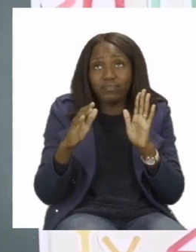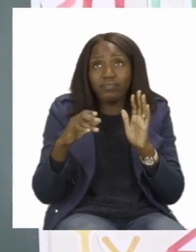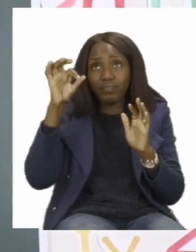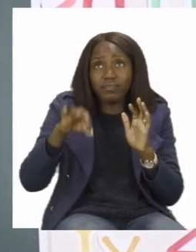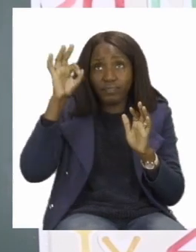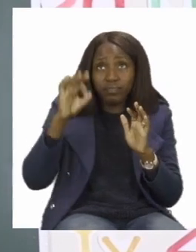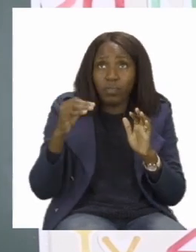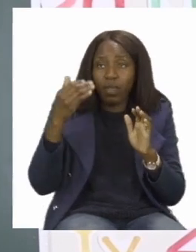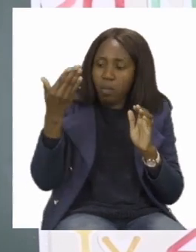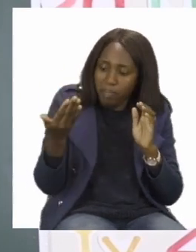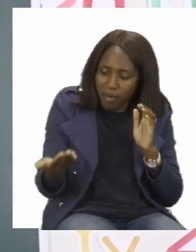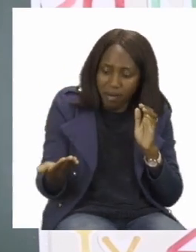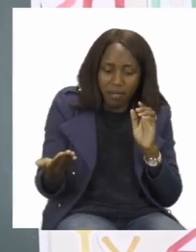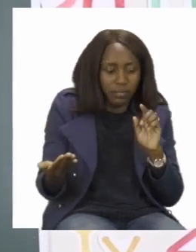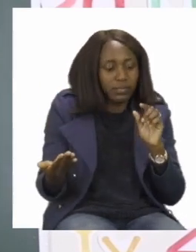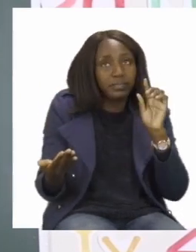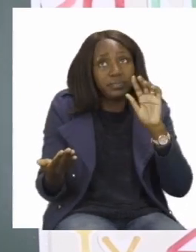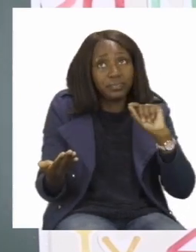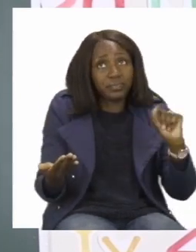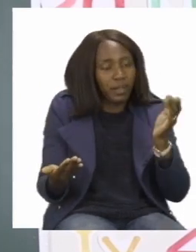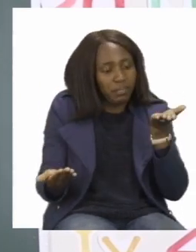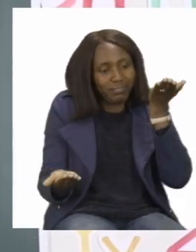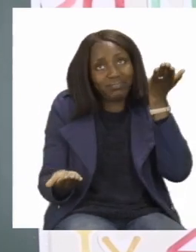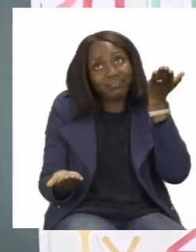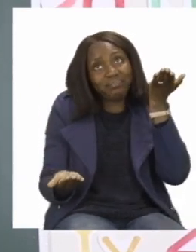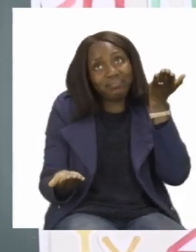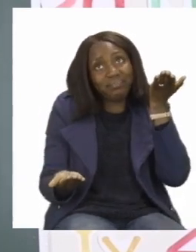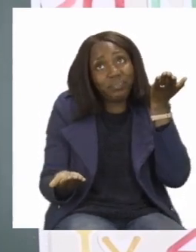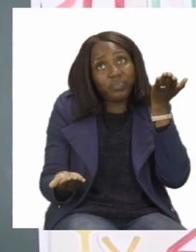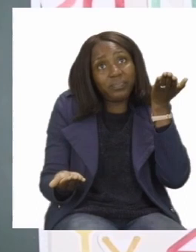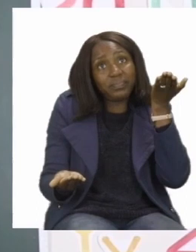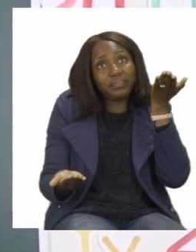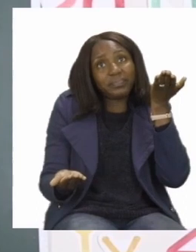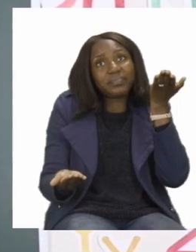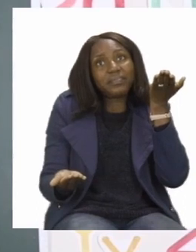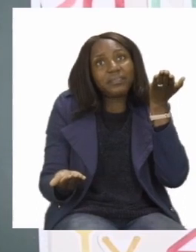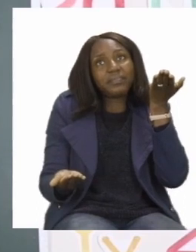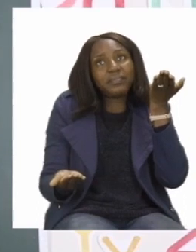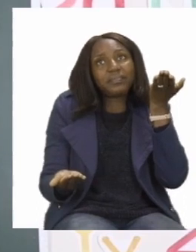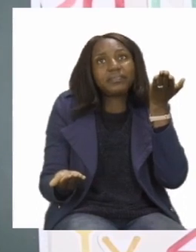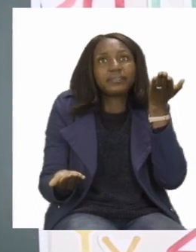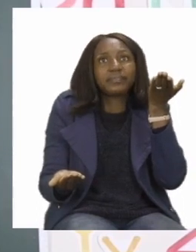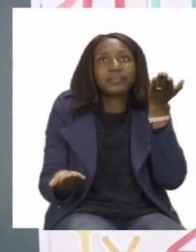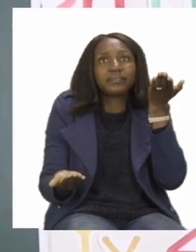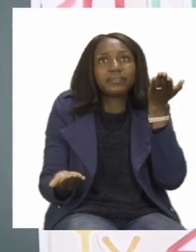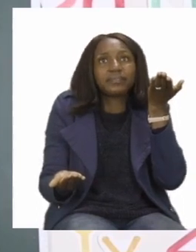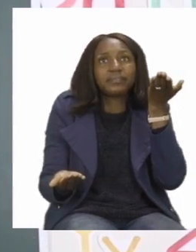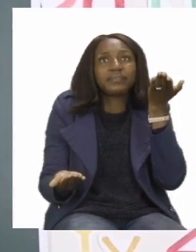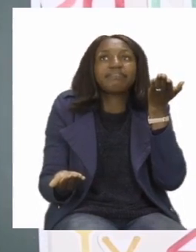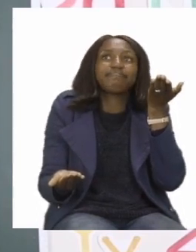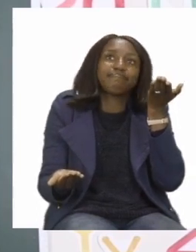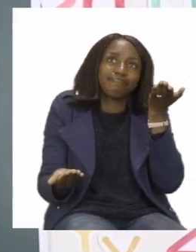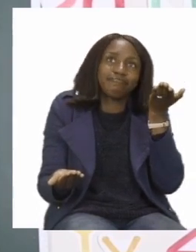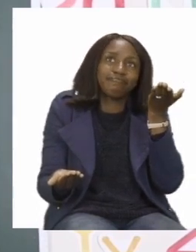that means that it will go down. And now we can say the orange color and the yo-yo